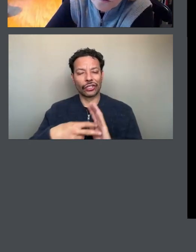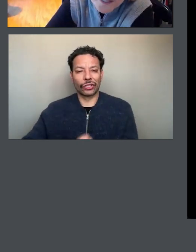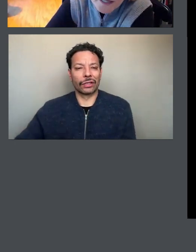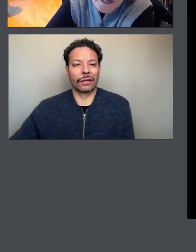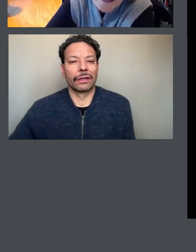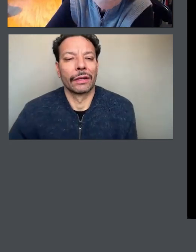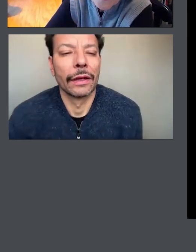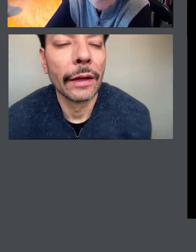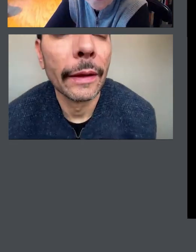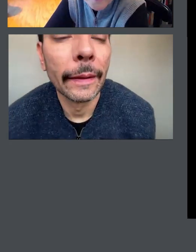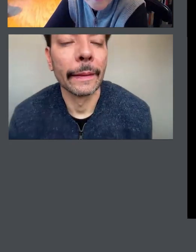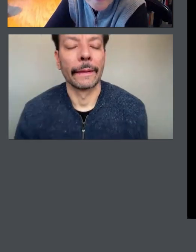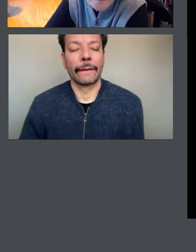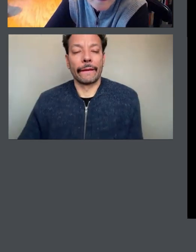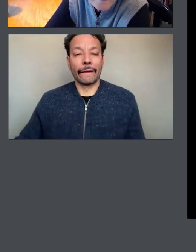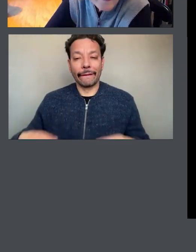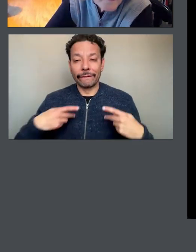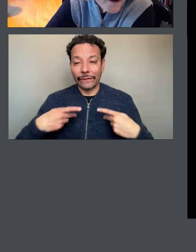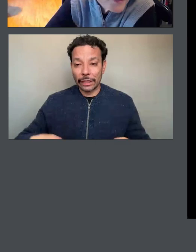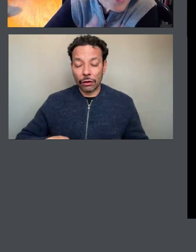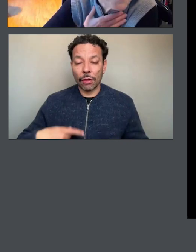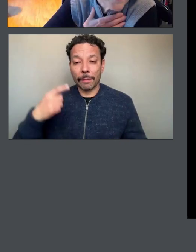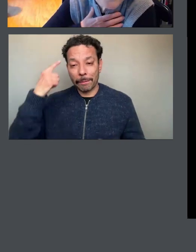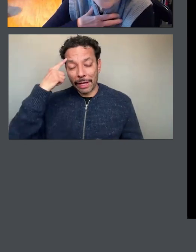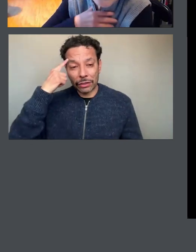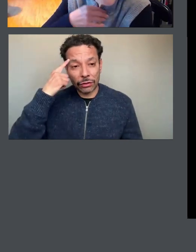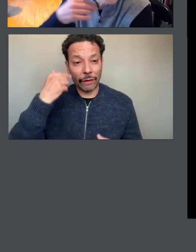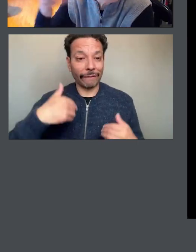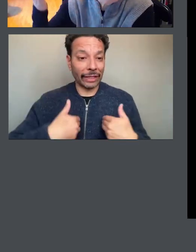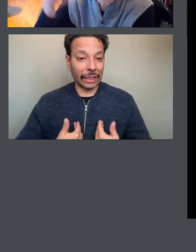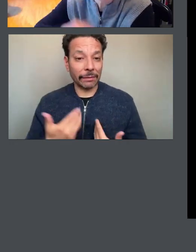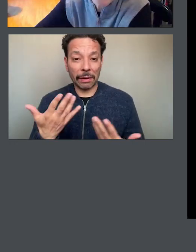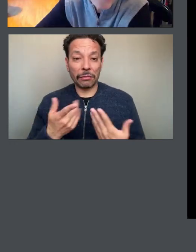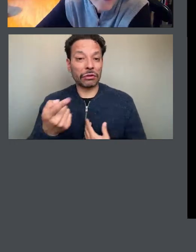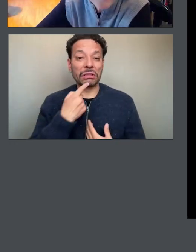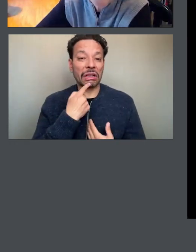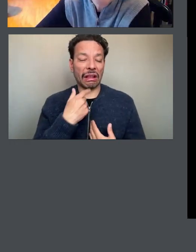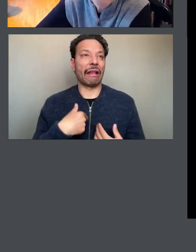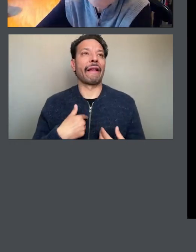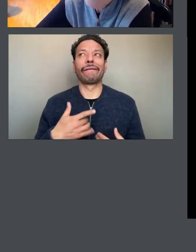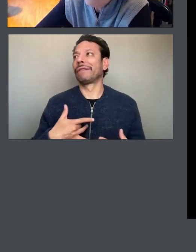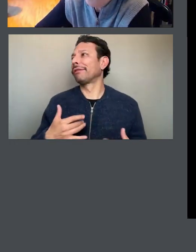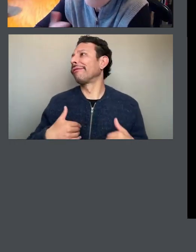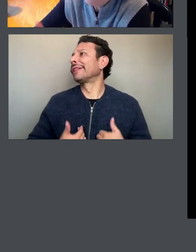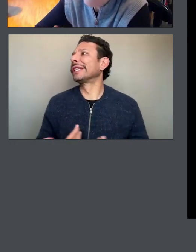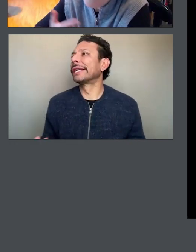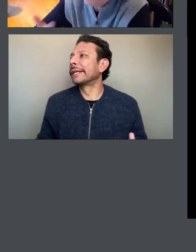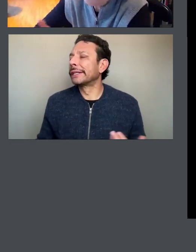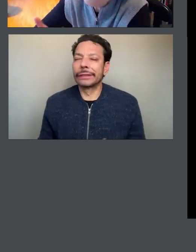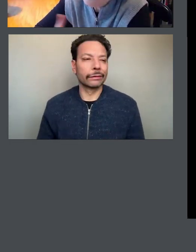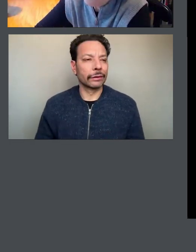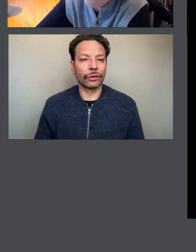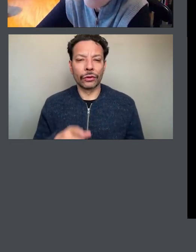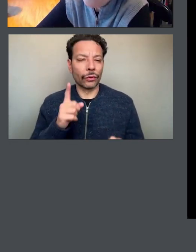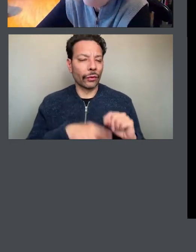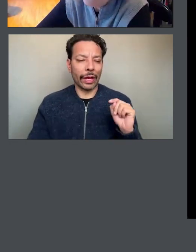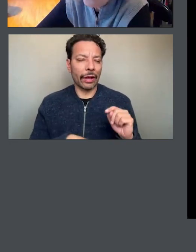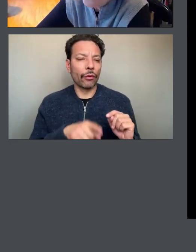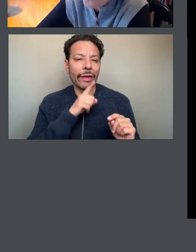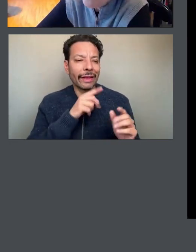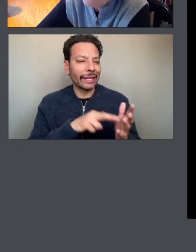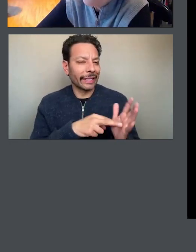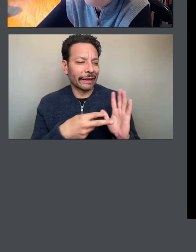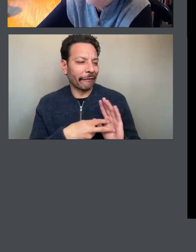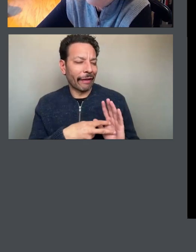physical fatigue, mental fatigue. It might just be that you say, I feel fatigued, and you can't actually define it